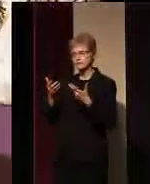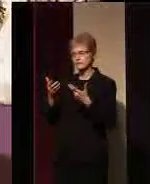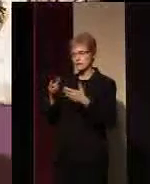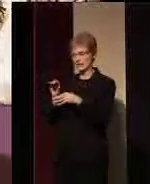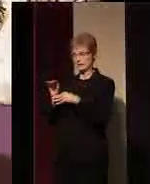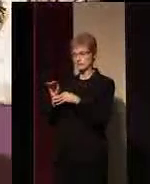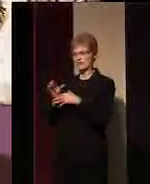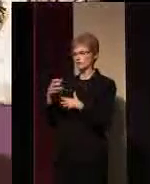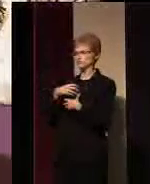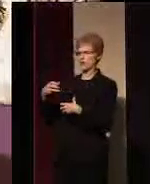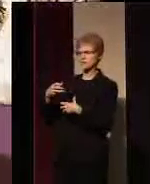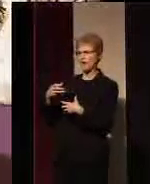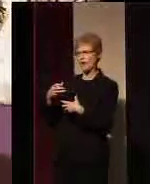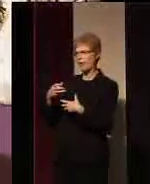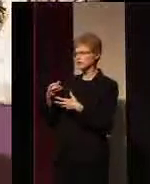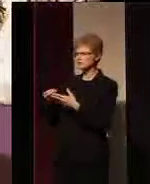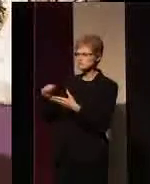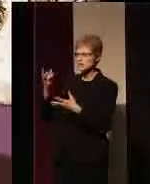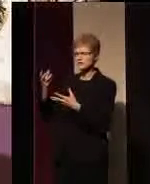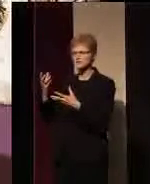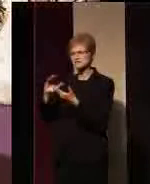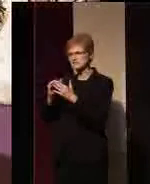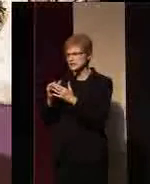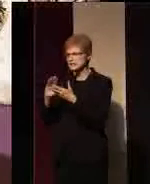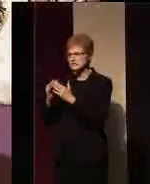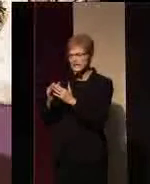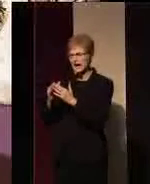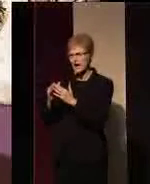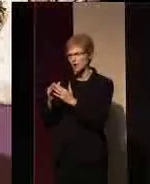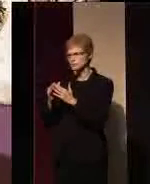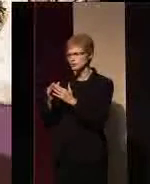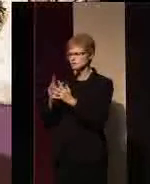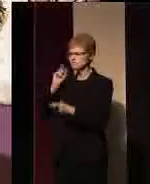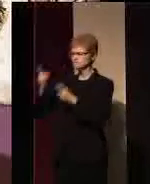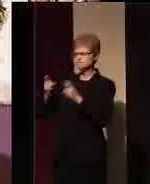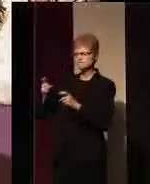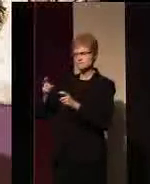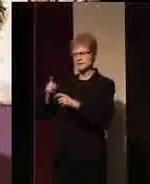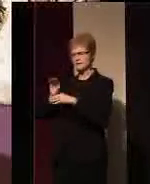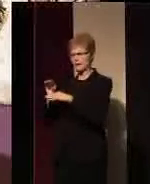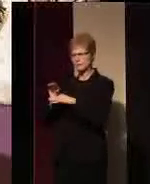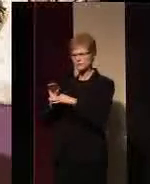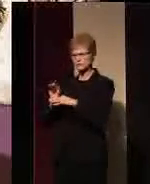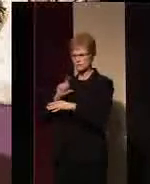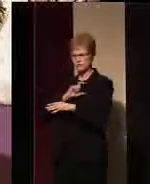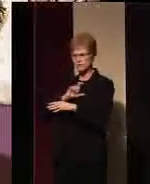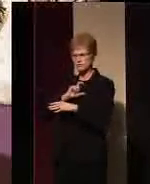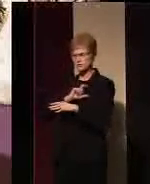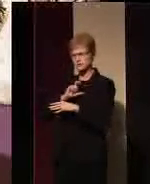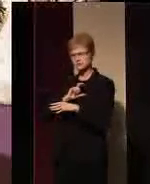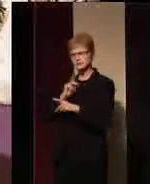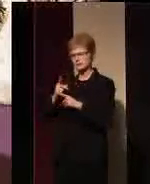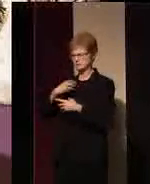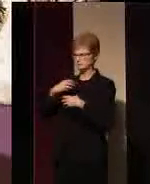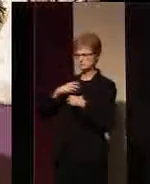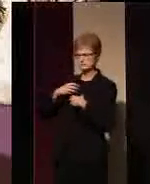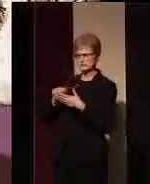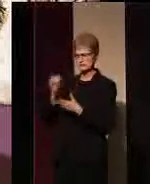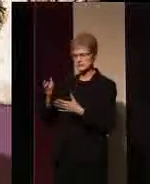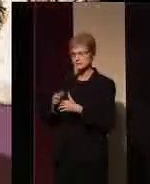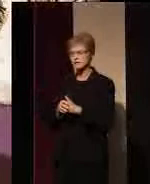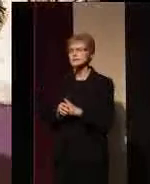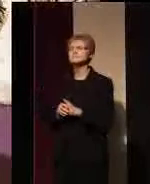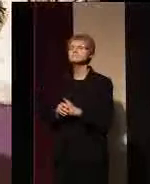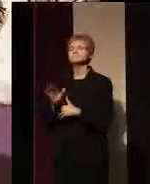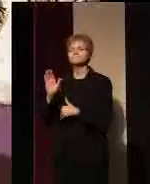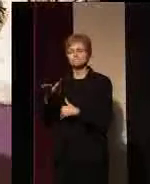the cost. You know, it costs a lot of money for cities and towns to equip their officers. So I just want to run down a few figures. You know,